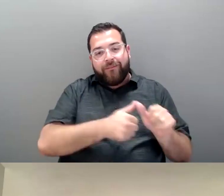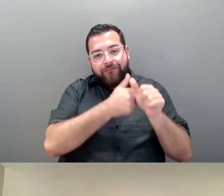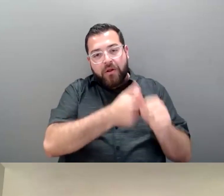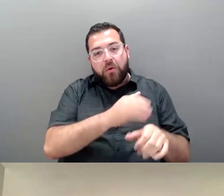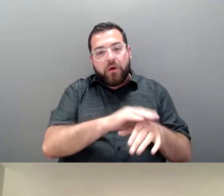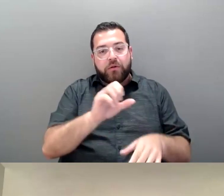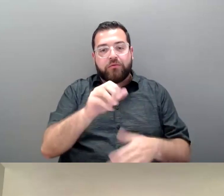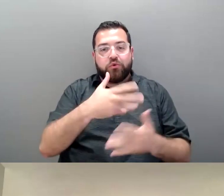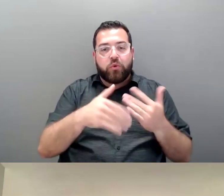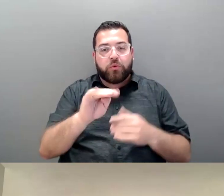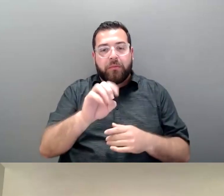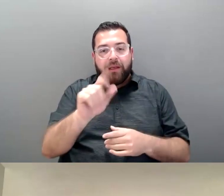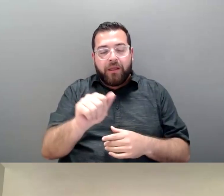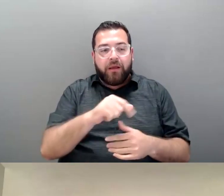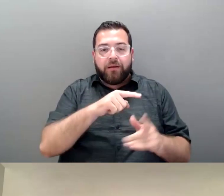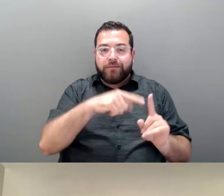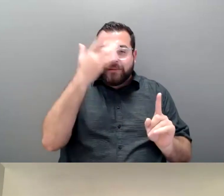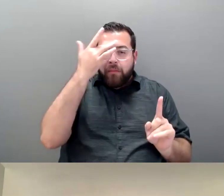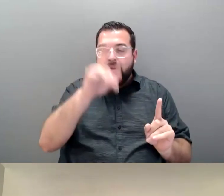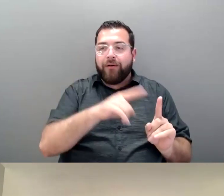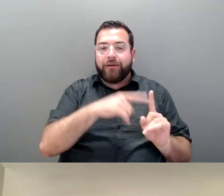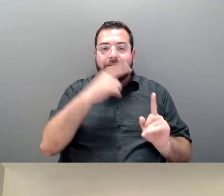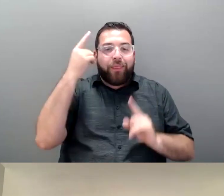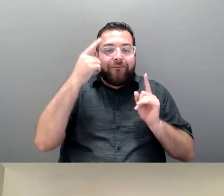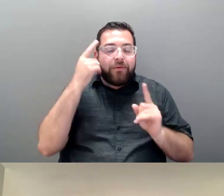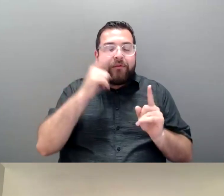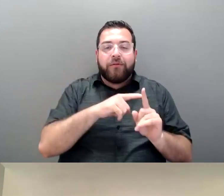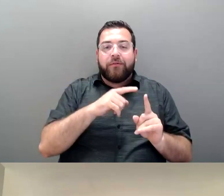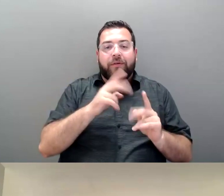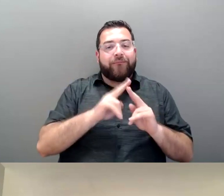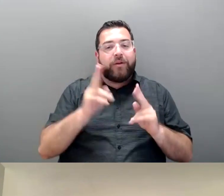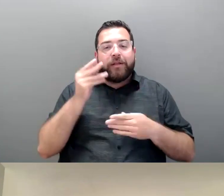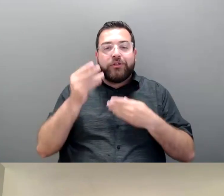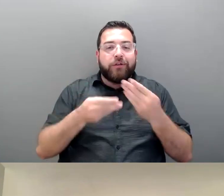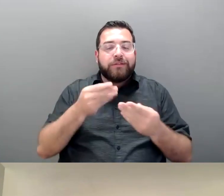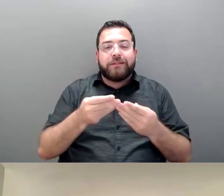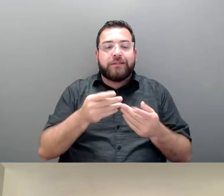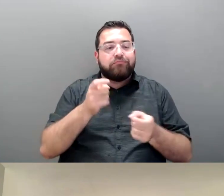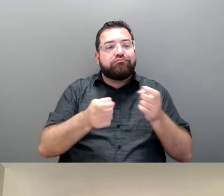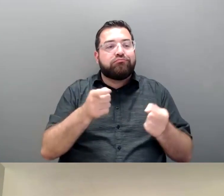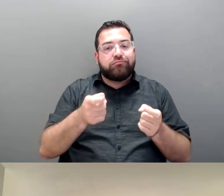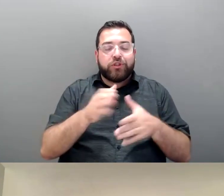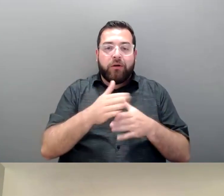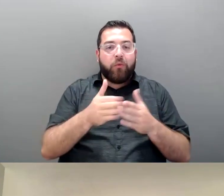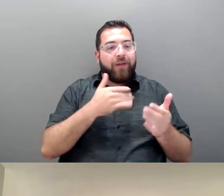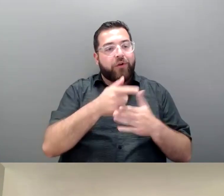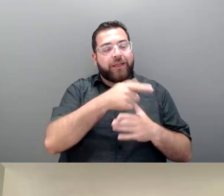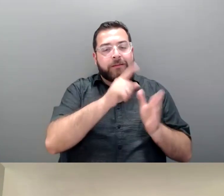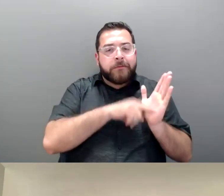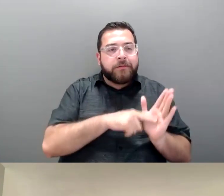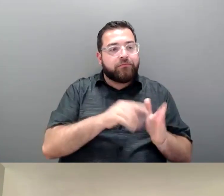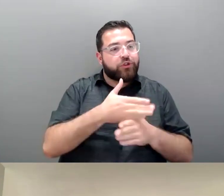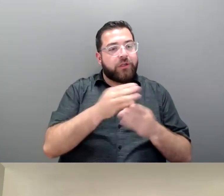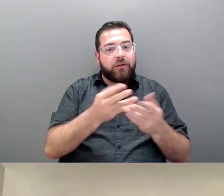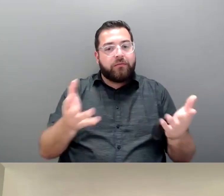he's smart, he's thoughtful, he's very generous in sharing whatever he's working on. And let me see if the game is